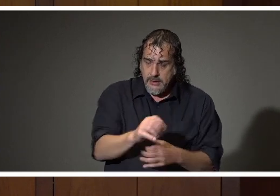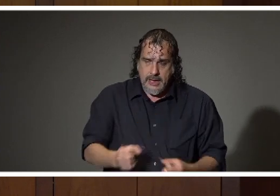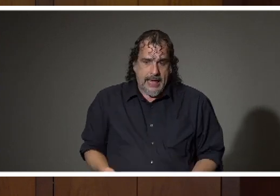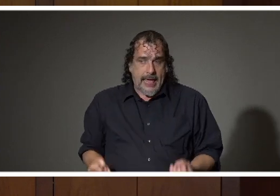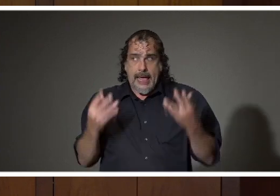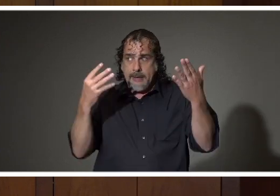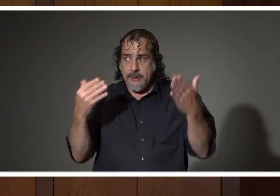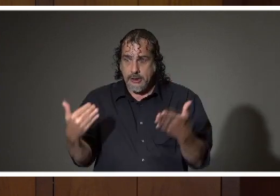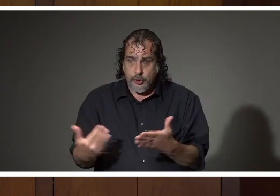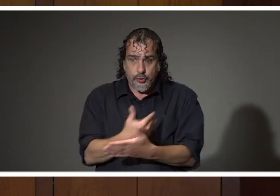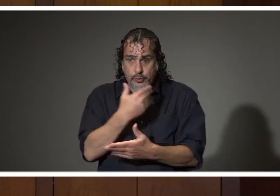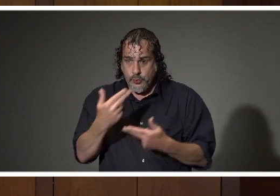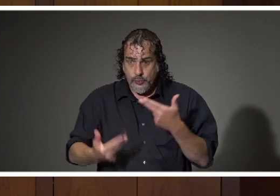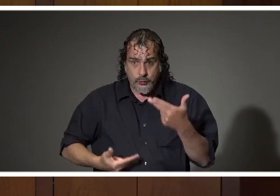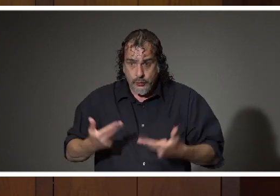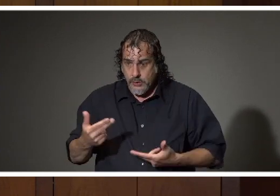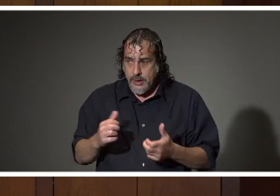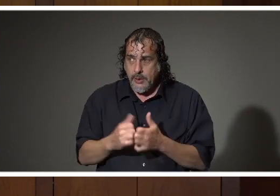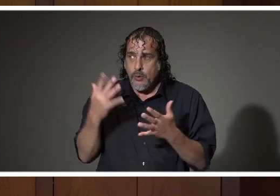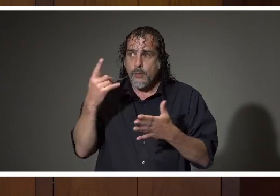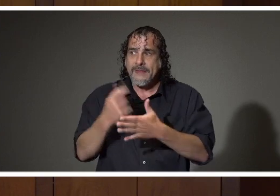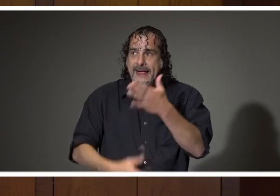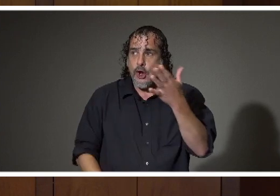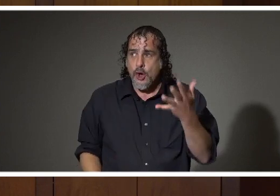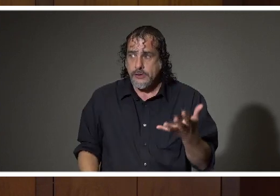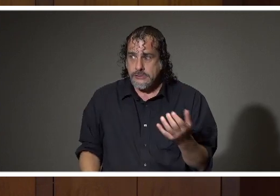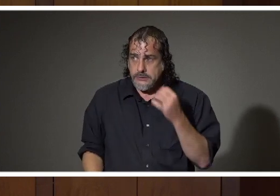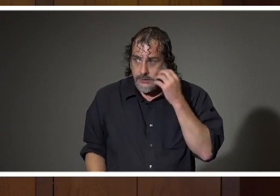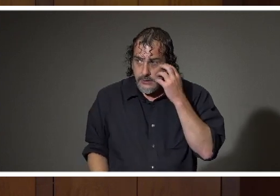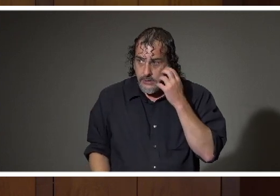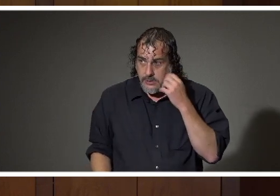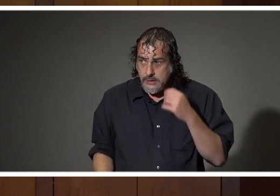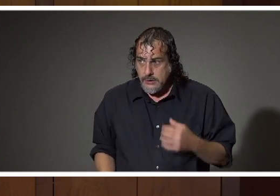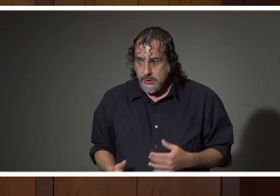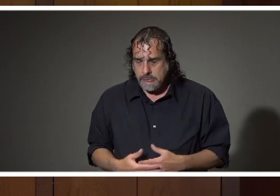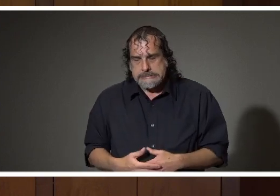new employees and what would it cost?